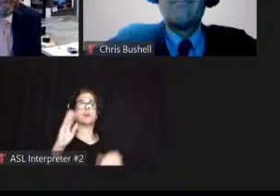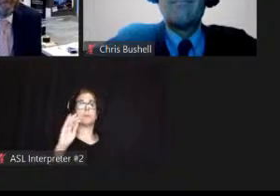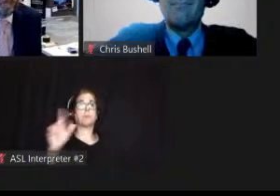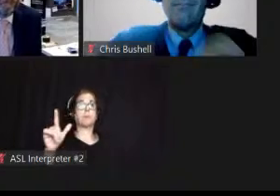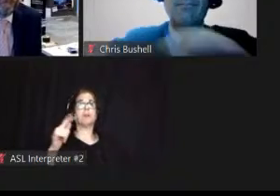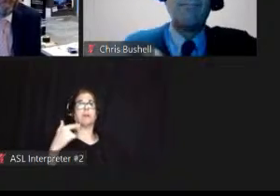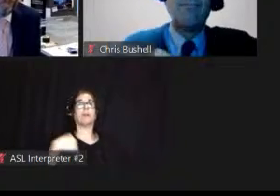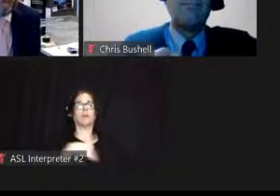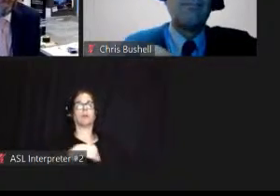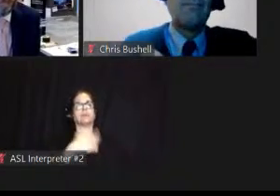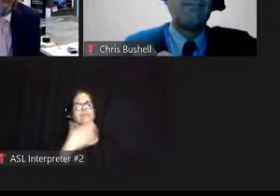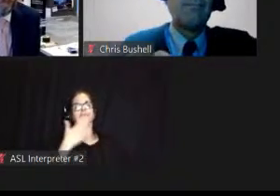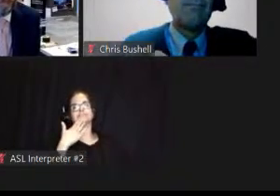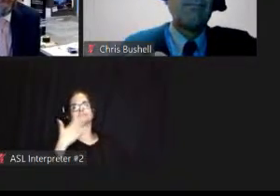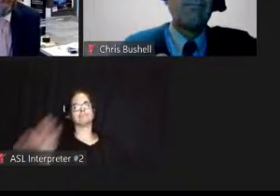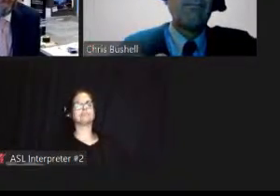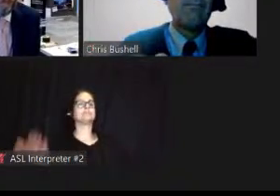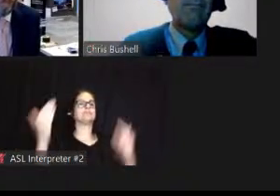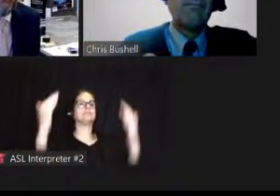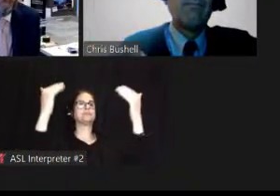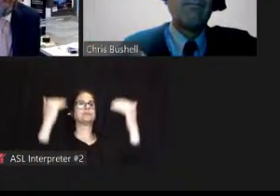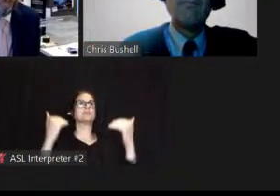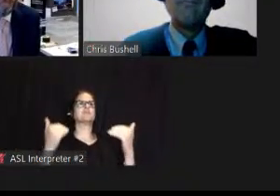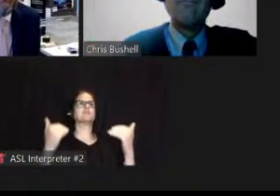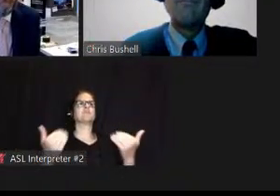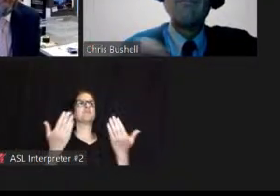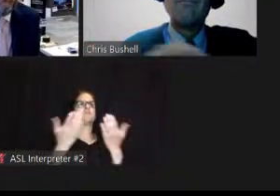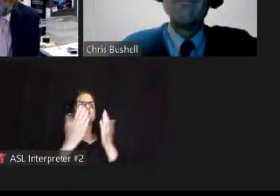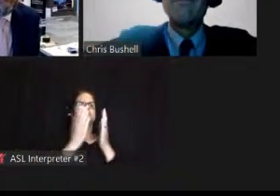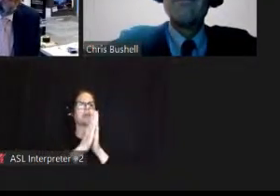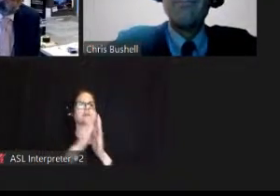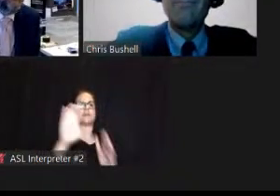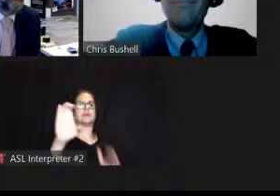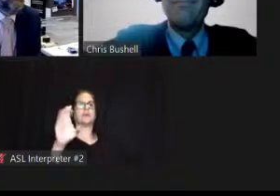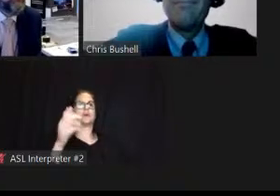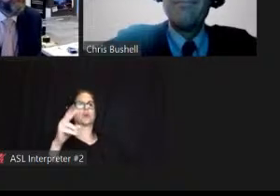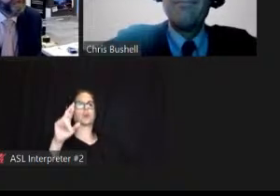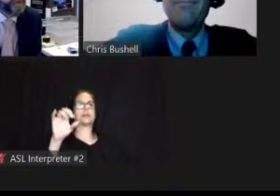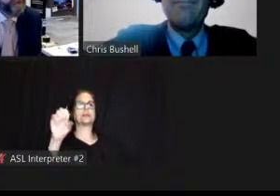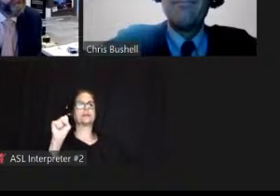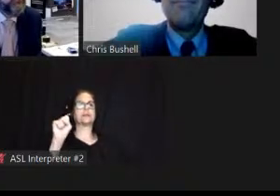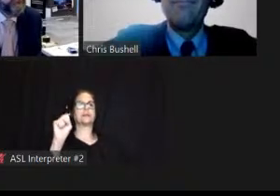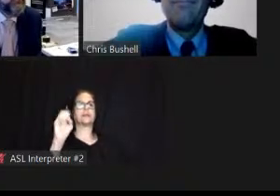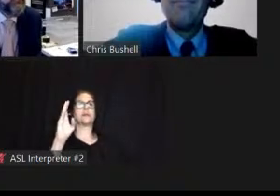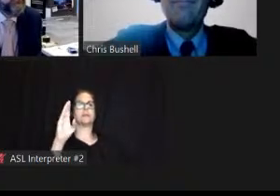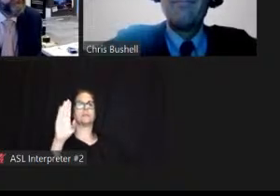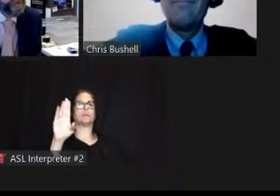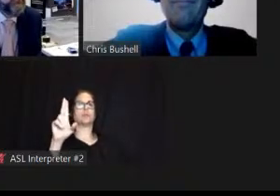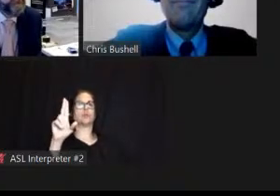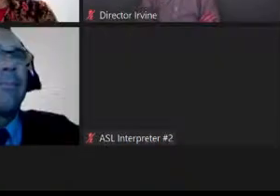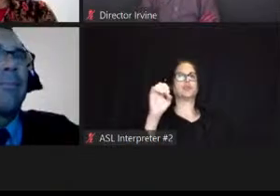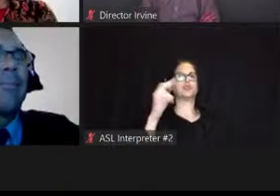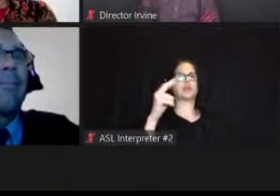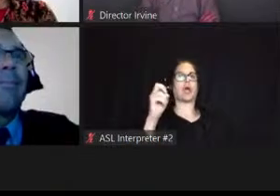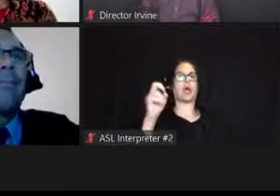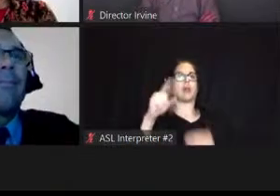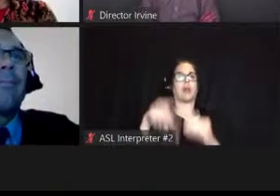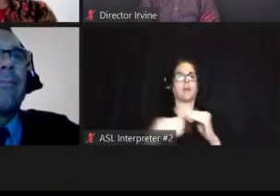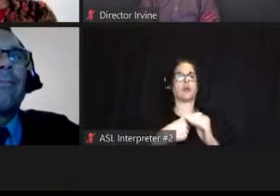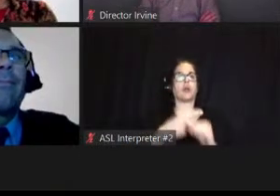it. Next, I'd like to ask Chris Bruchel to make his report on the RPM presentation.